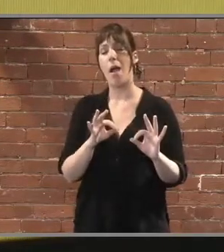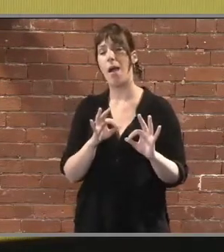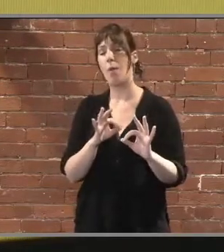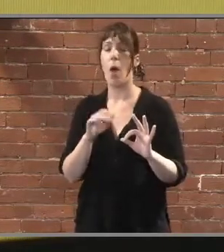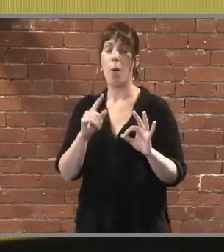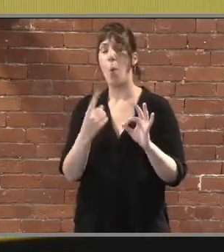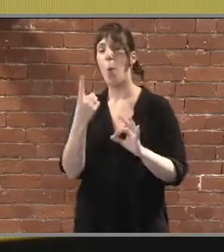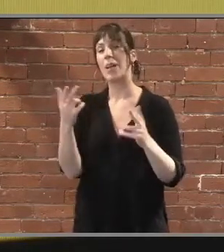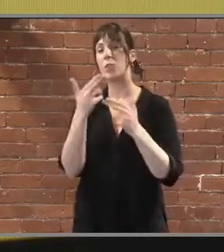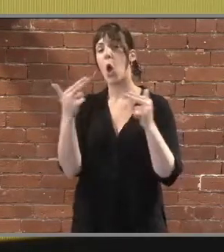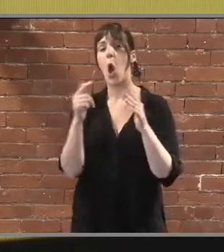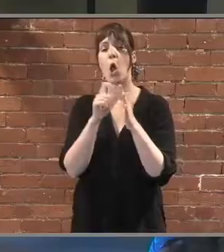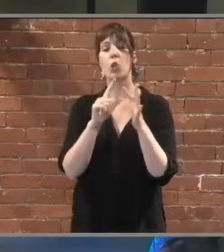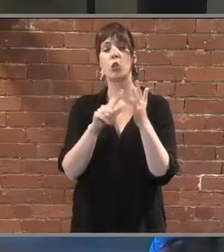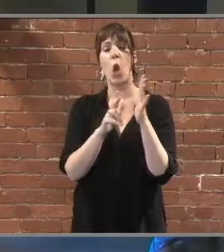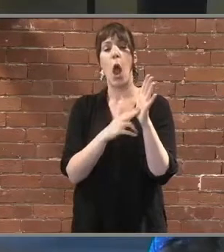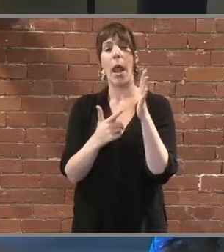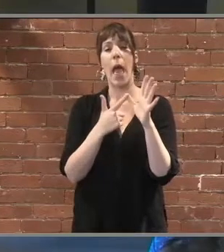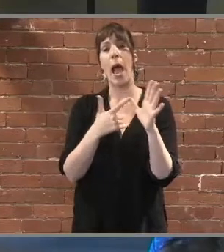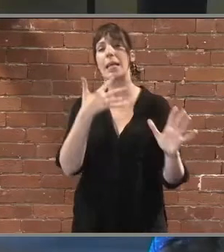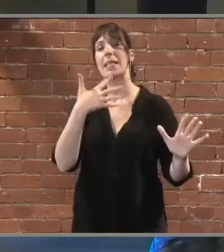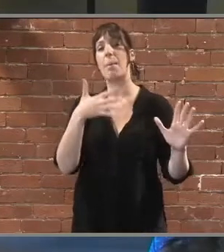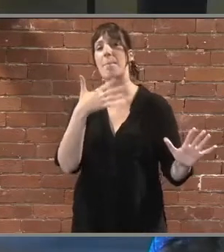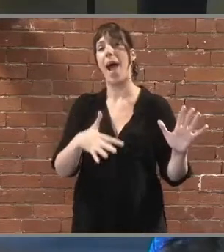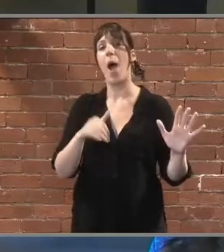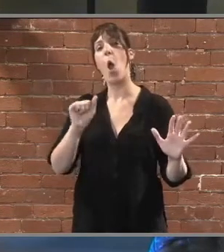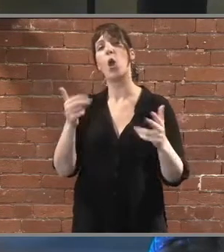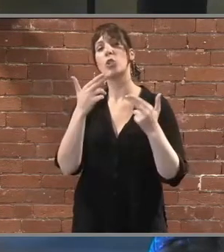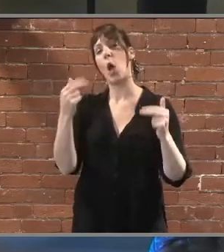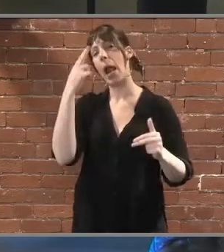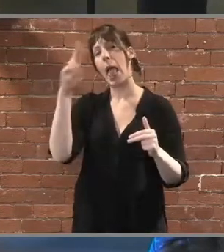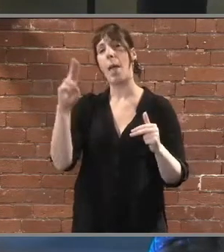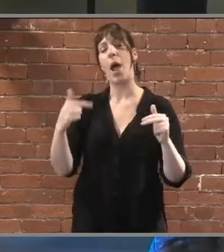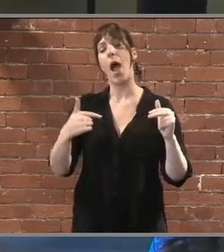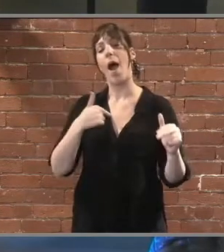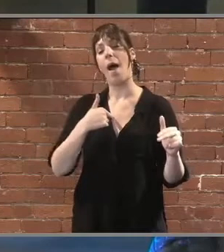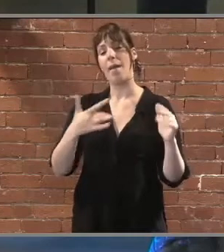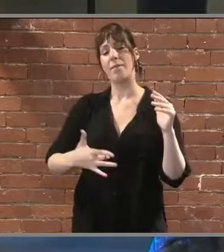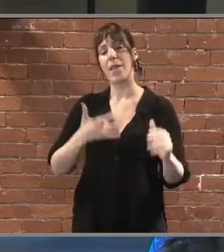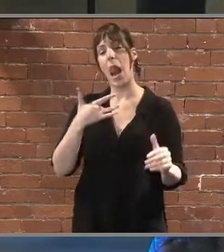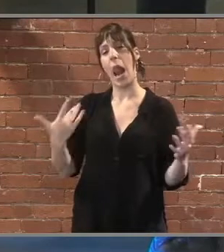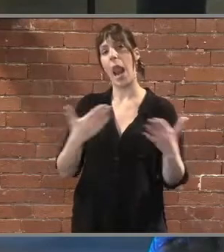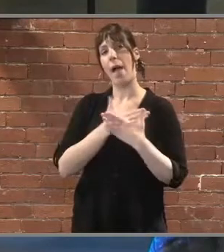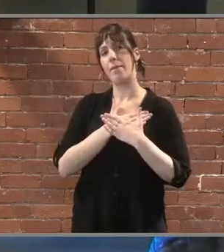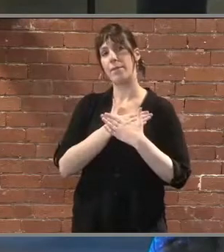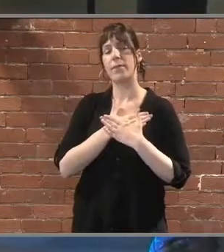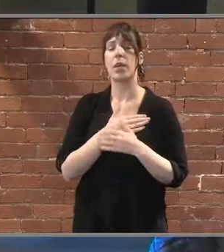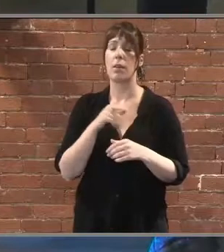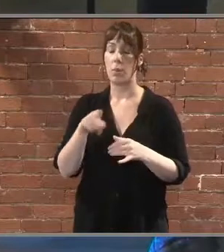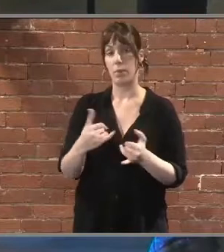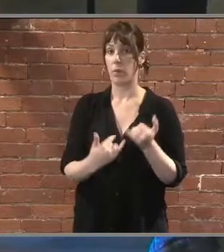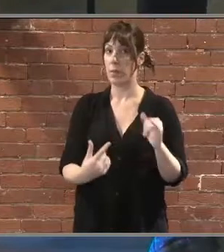Summer track, I Feel Love, which was pretty daunting, but